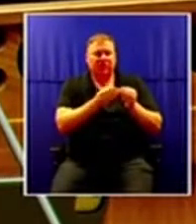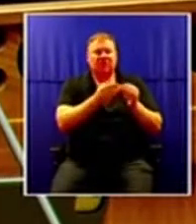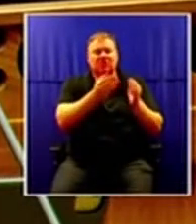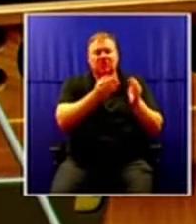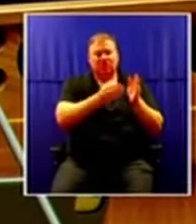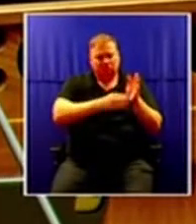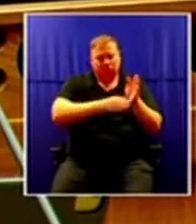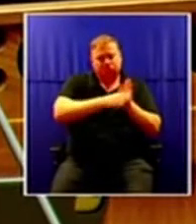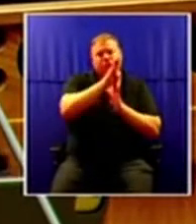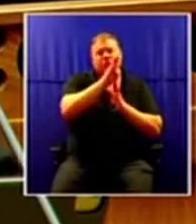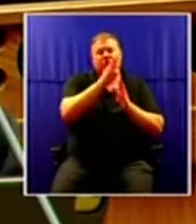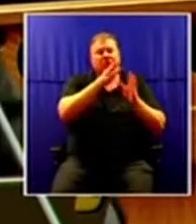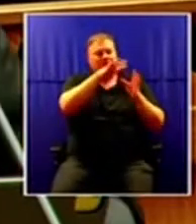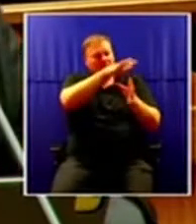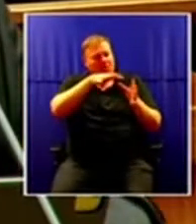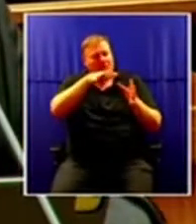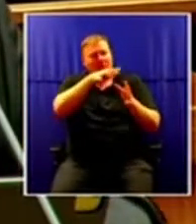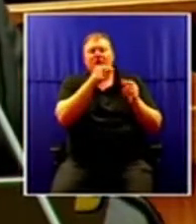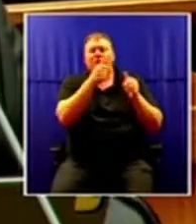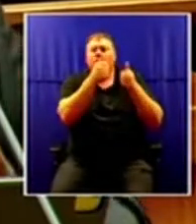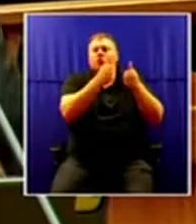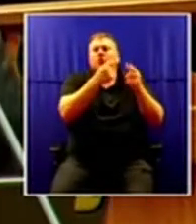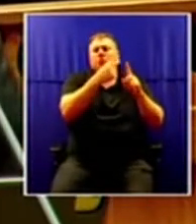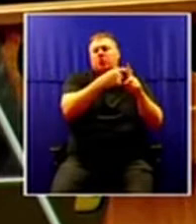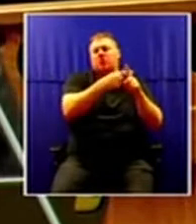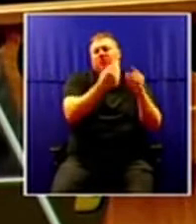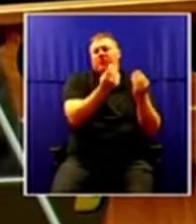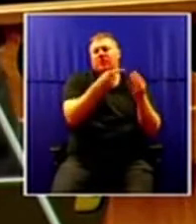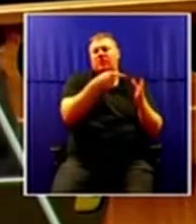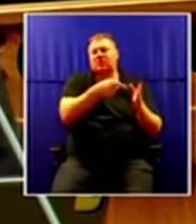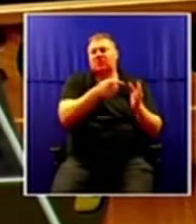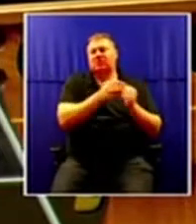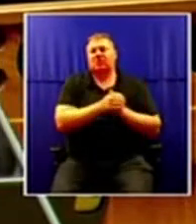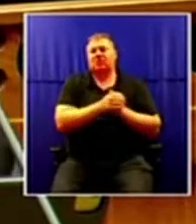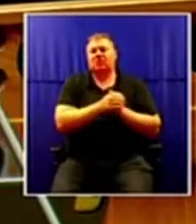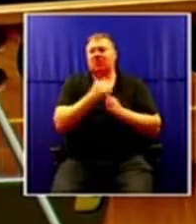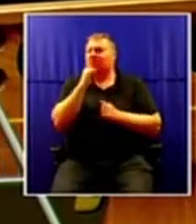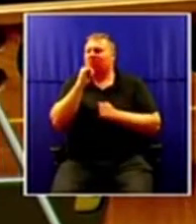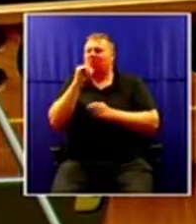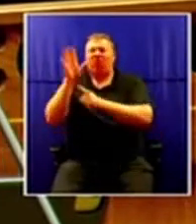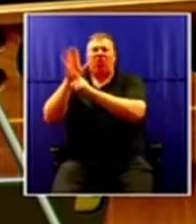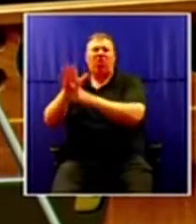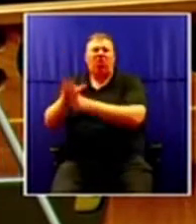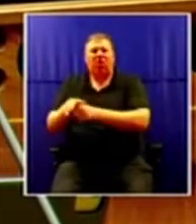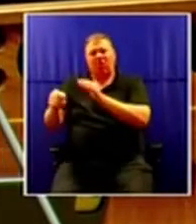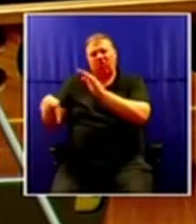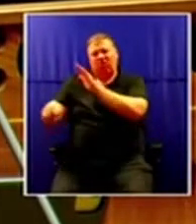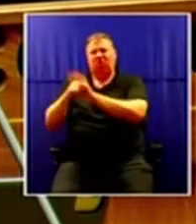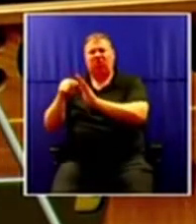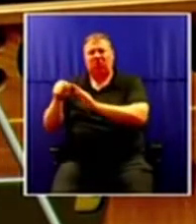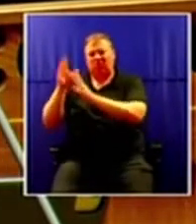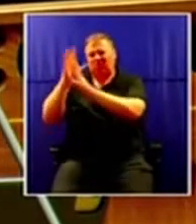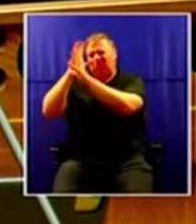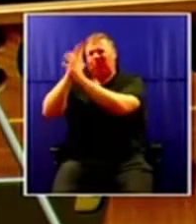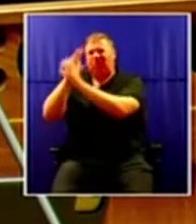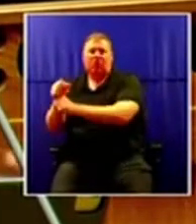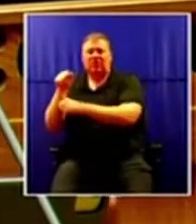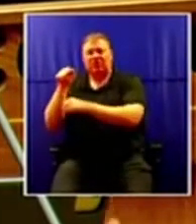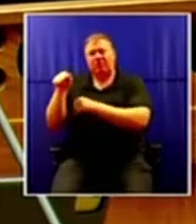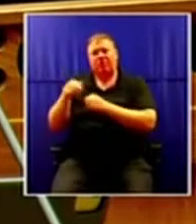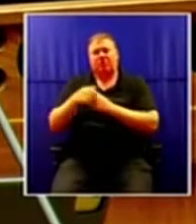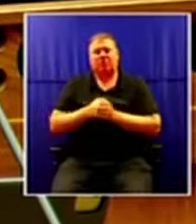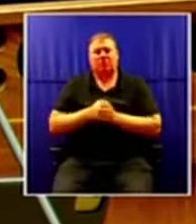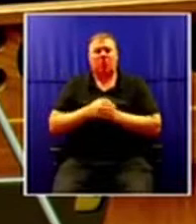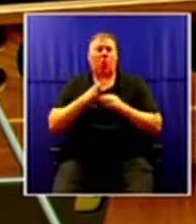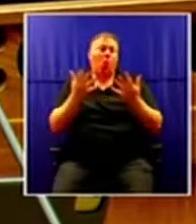are capable, rather than to break down even those strengths and we end